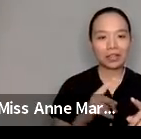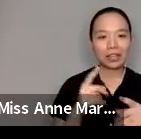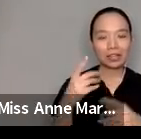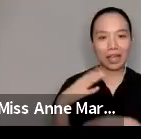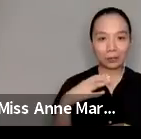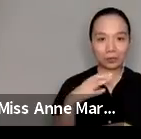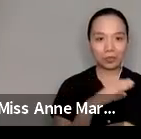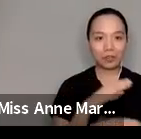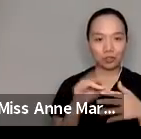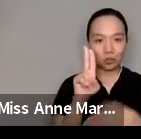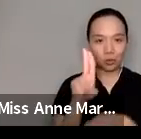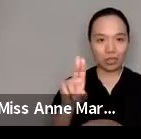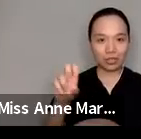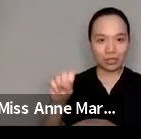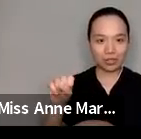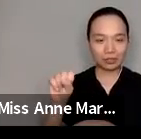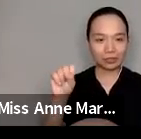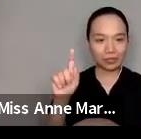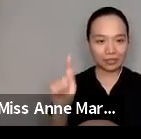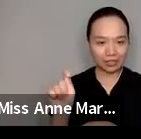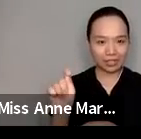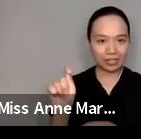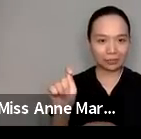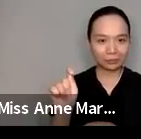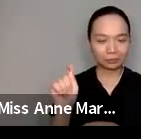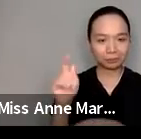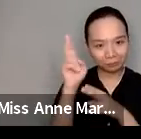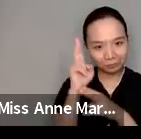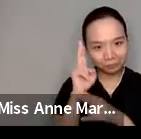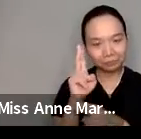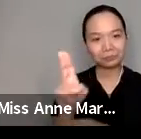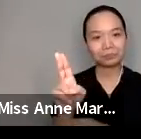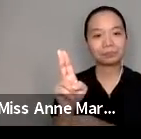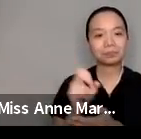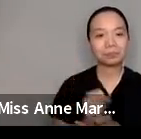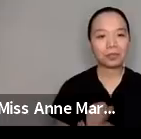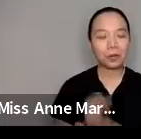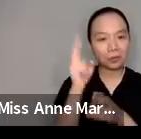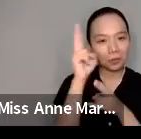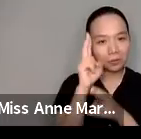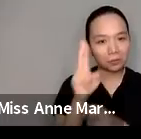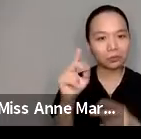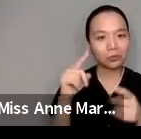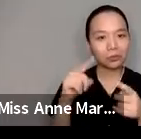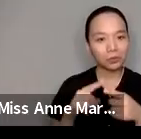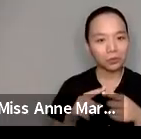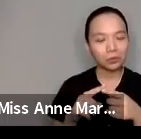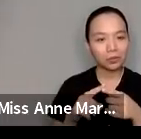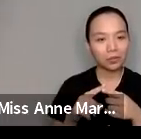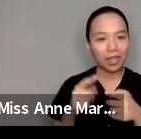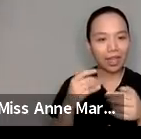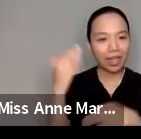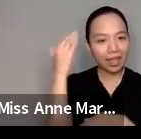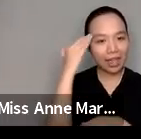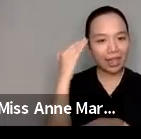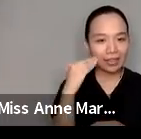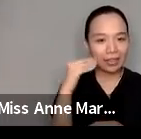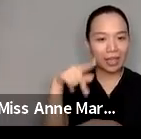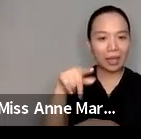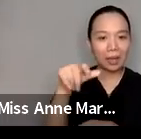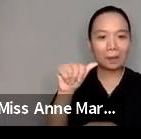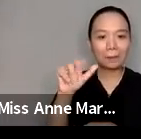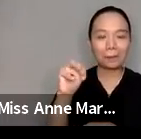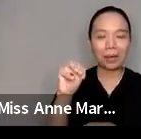of the University of Santo Tomas Manila. Yours sincerely to the Honorable Head of STKIP Pamane